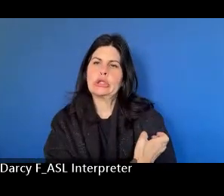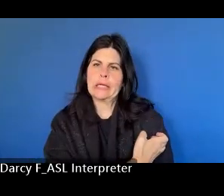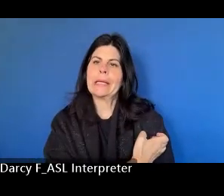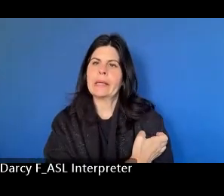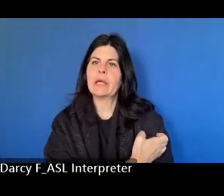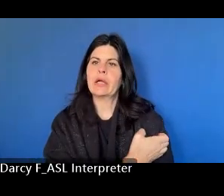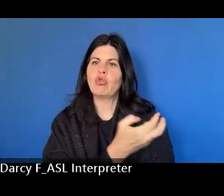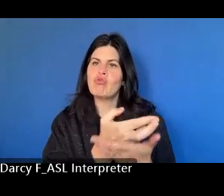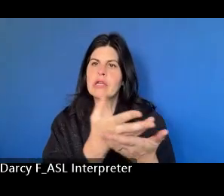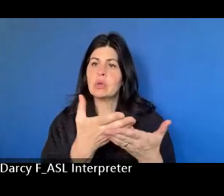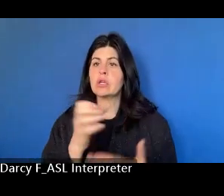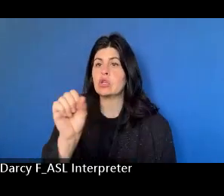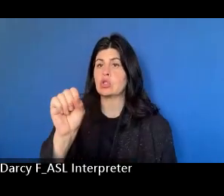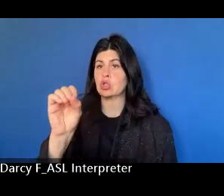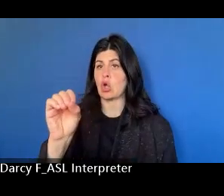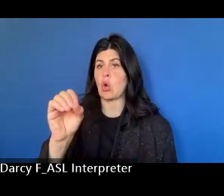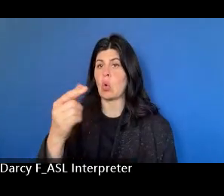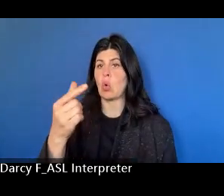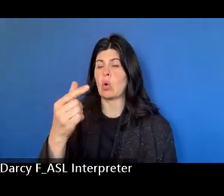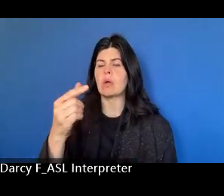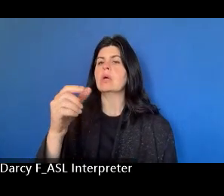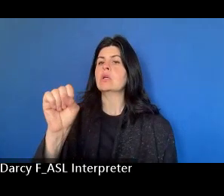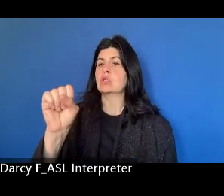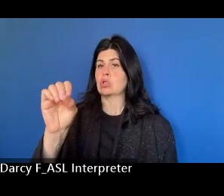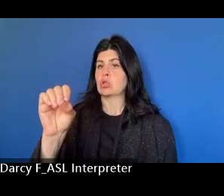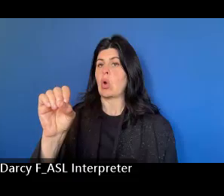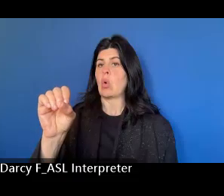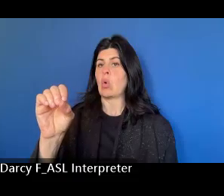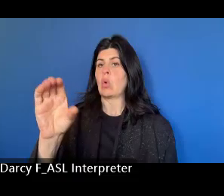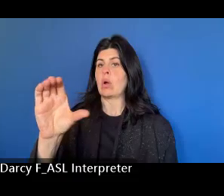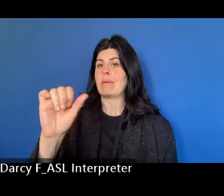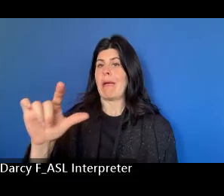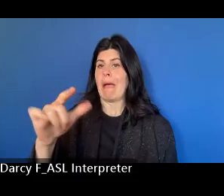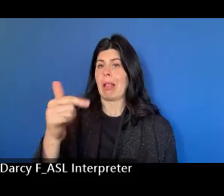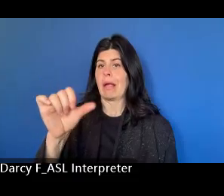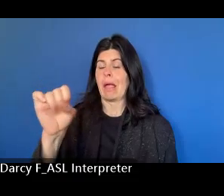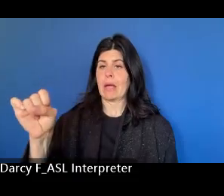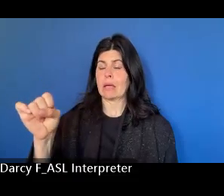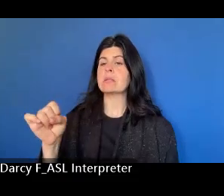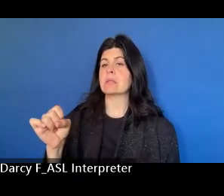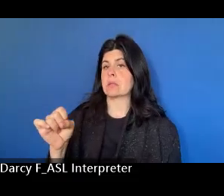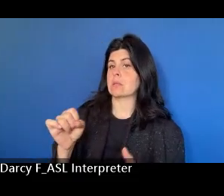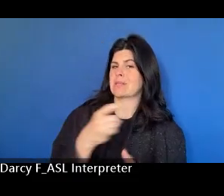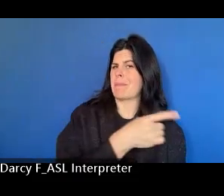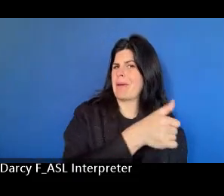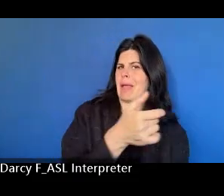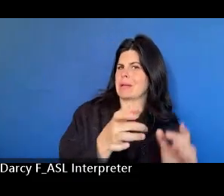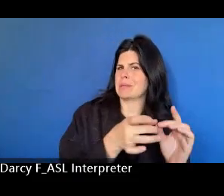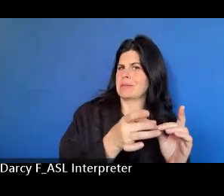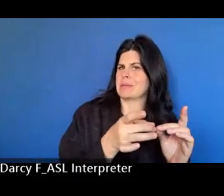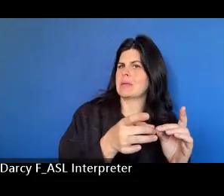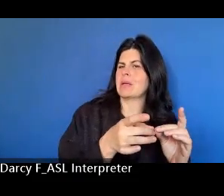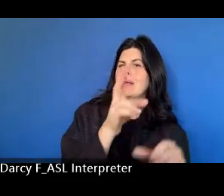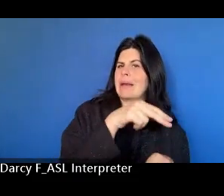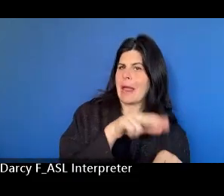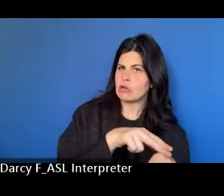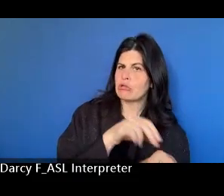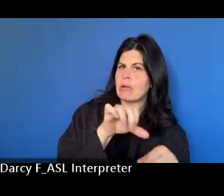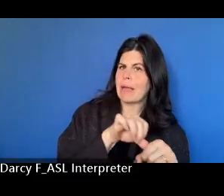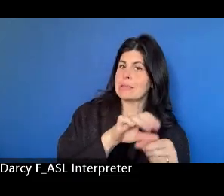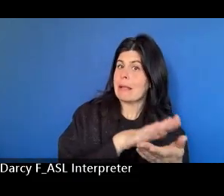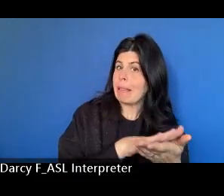SoCalGas, and I want to make a clarifying comment that somebody earlier mentioned that natural gas is clean. It is not. It is still a fossil